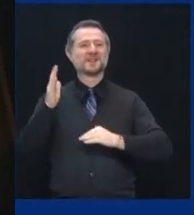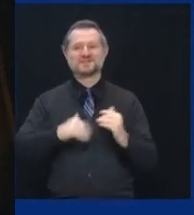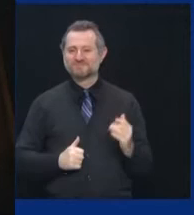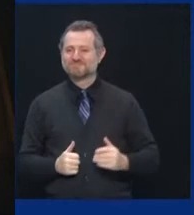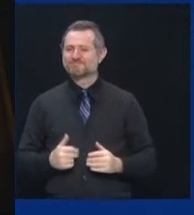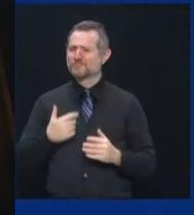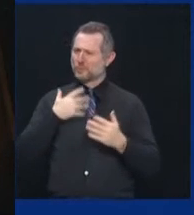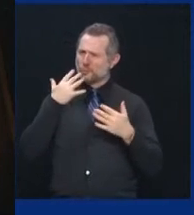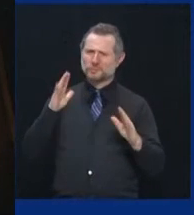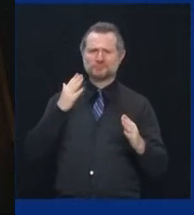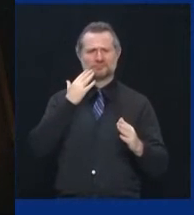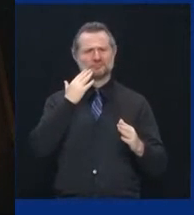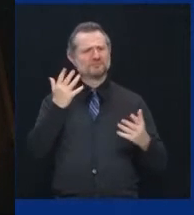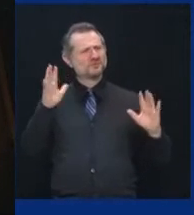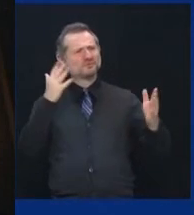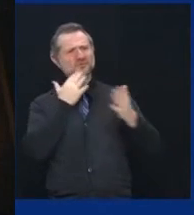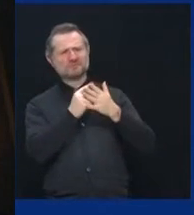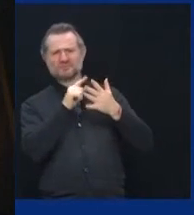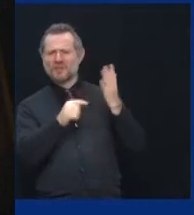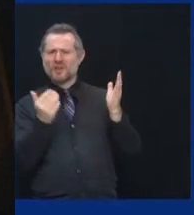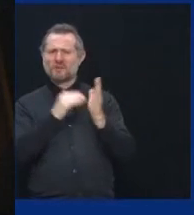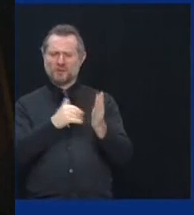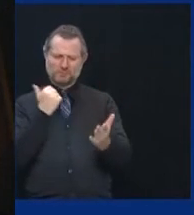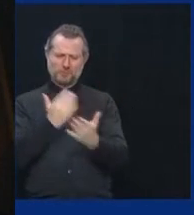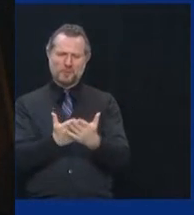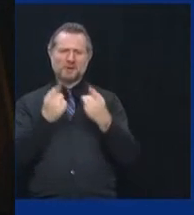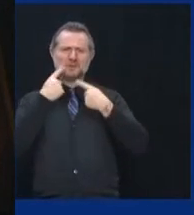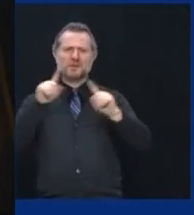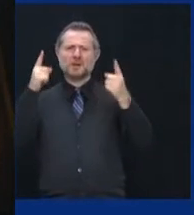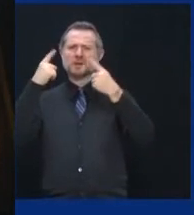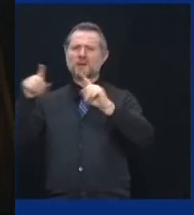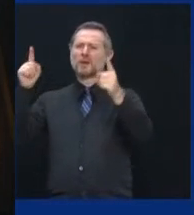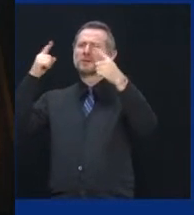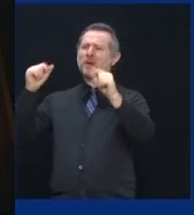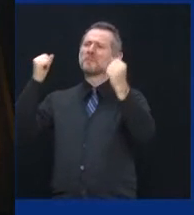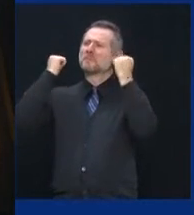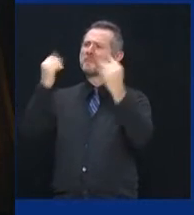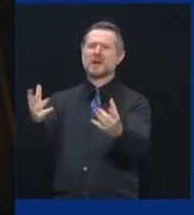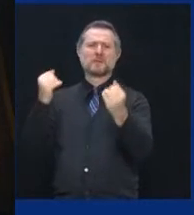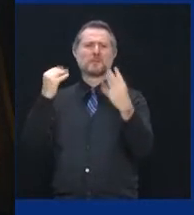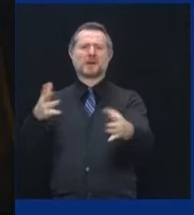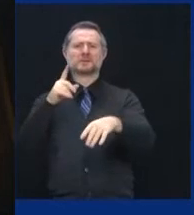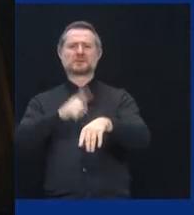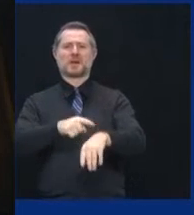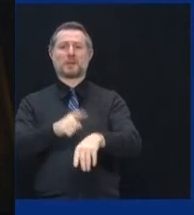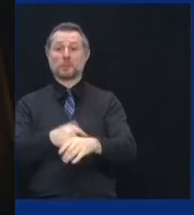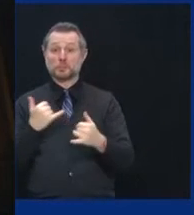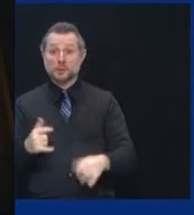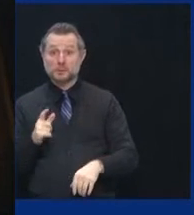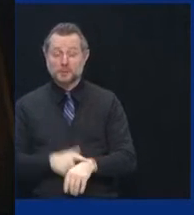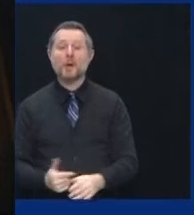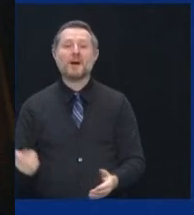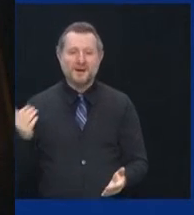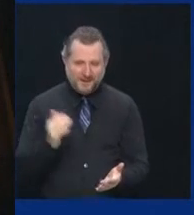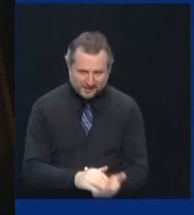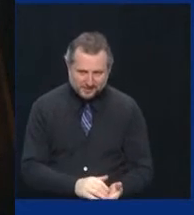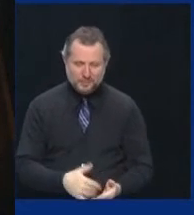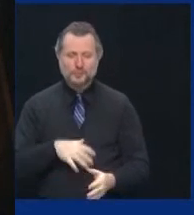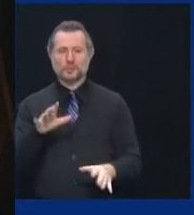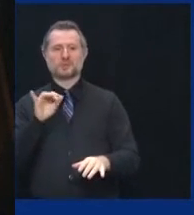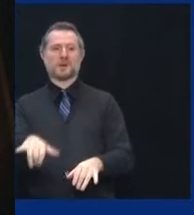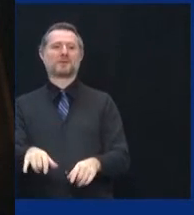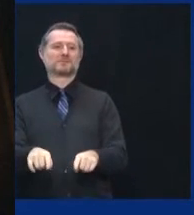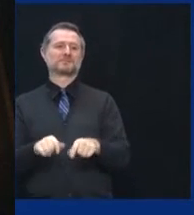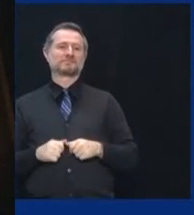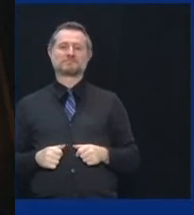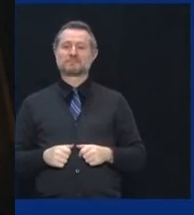it over and over and over again, and now is the time to do it. We will also expand